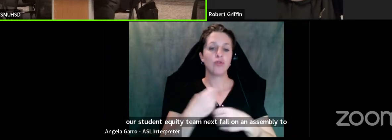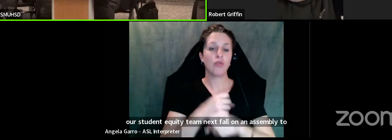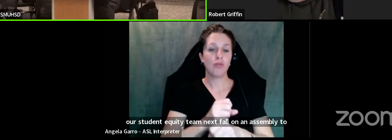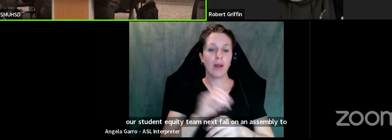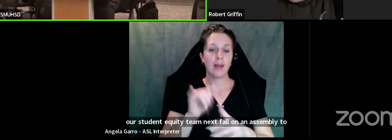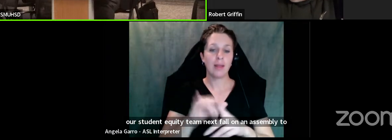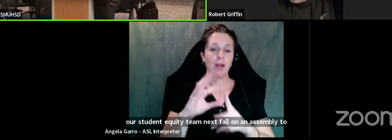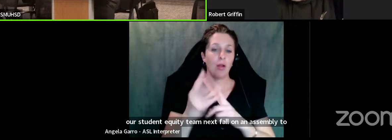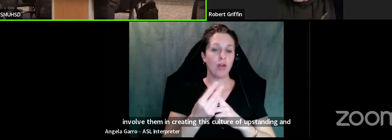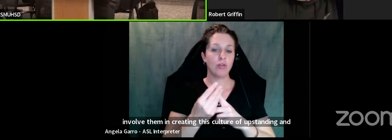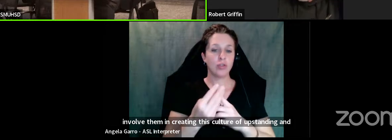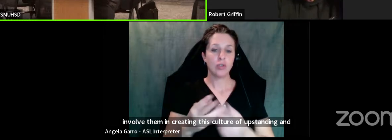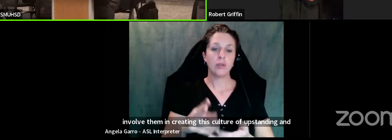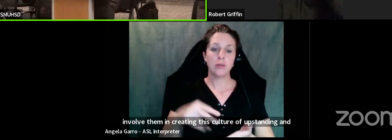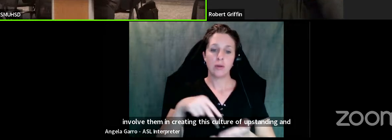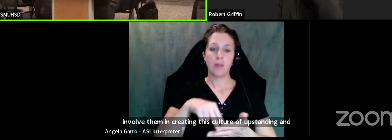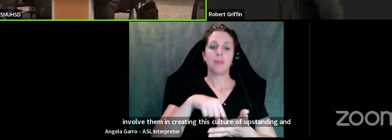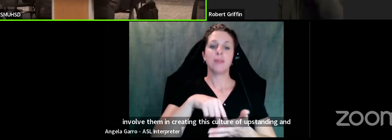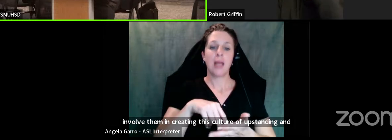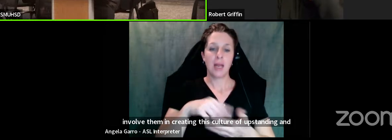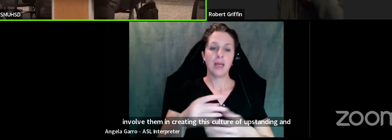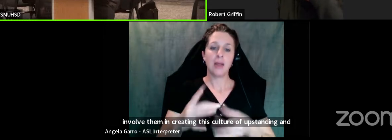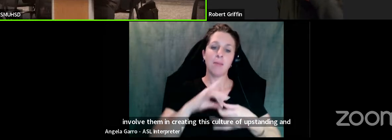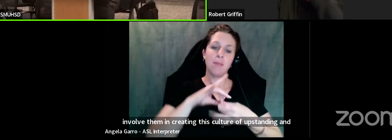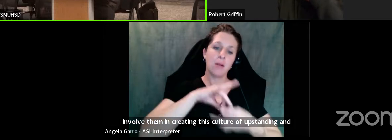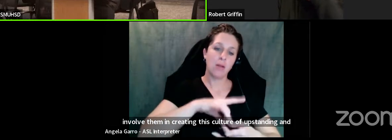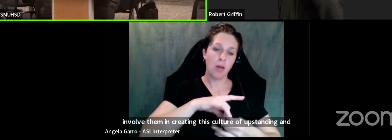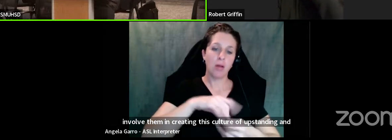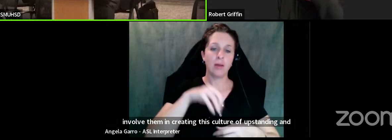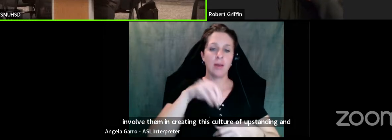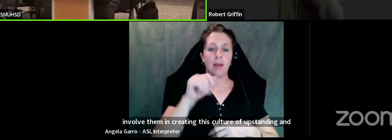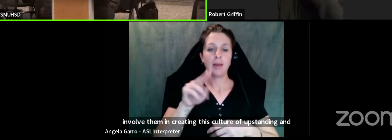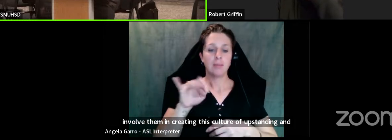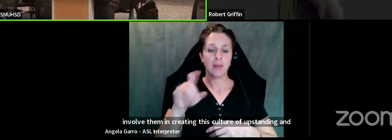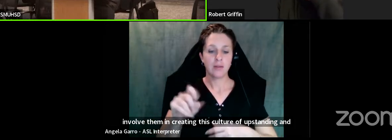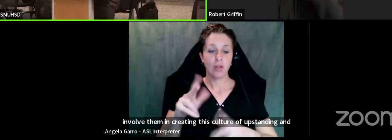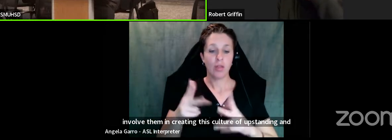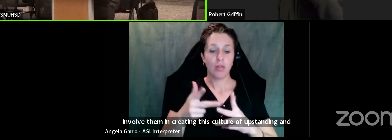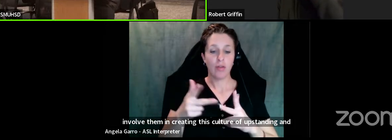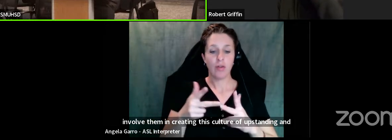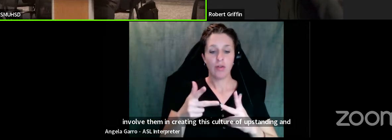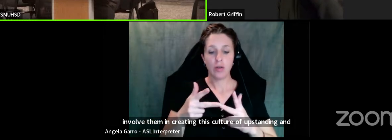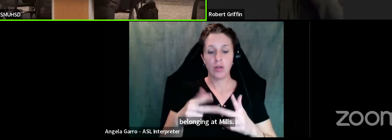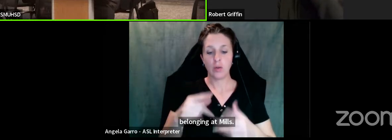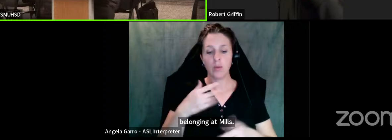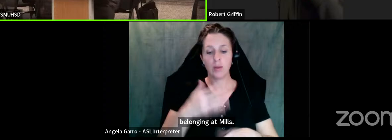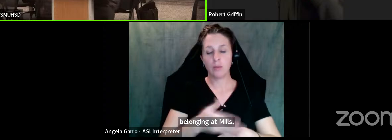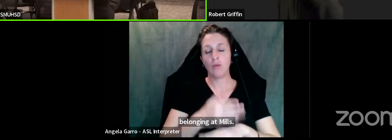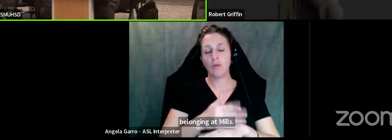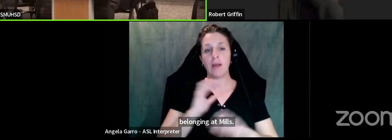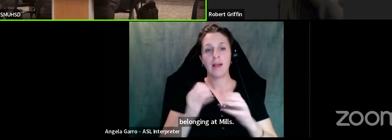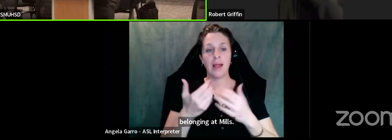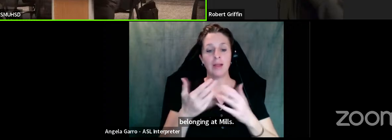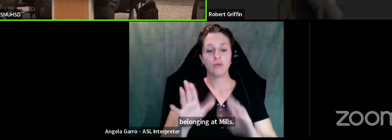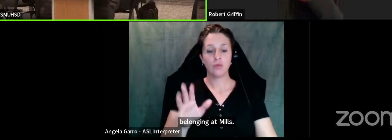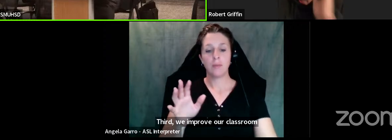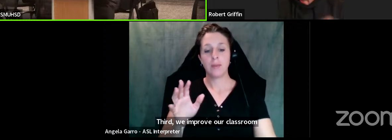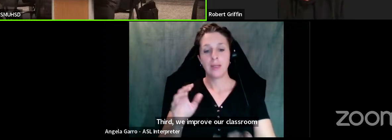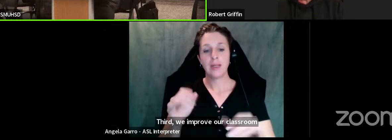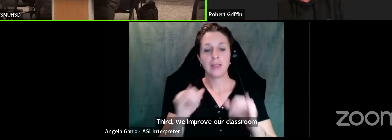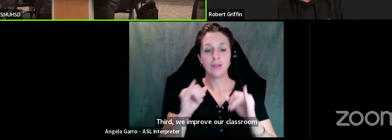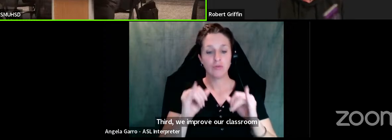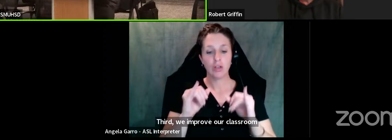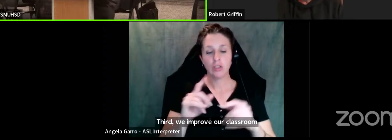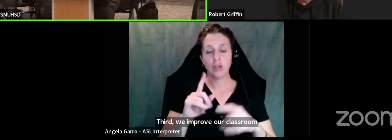upstanding and belonging at Mills. Third, we improve our classroom instruction for all students when we address